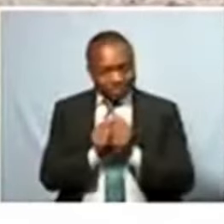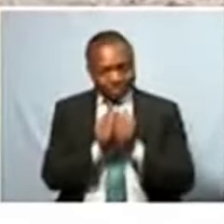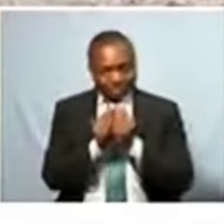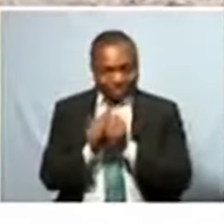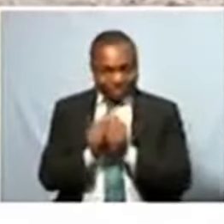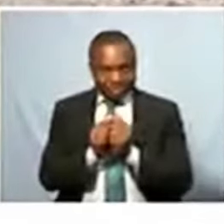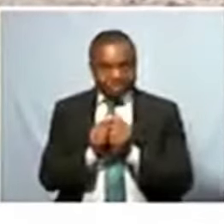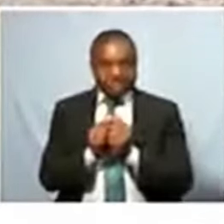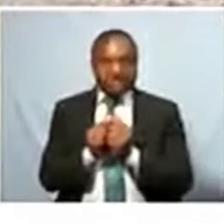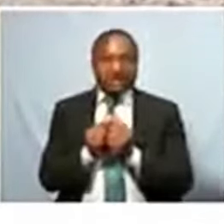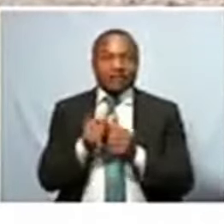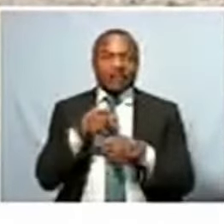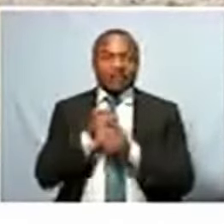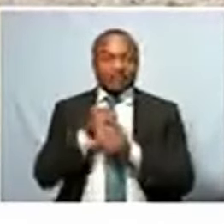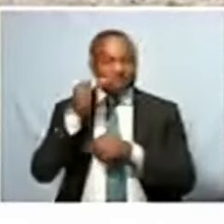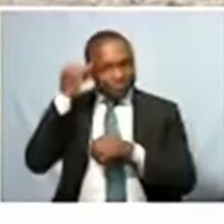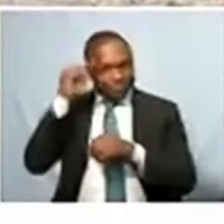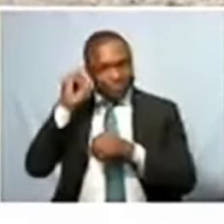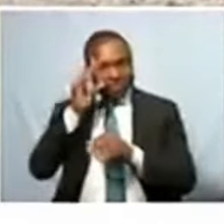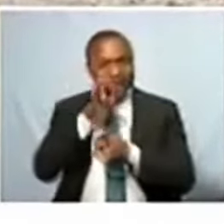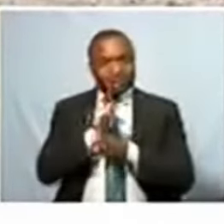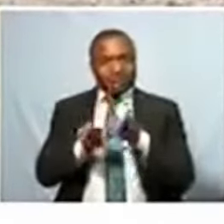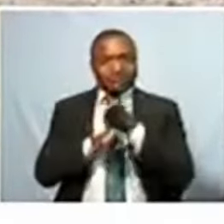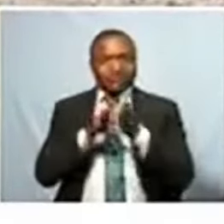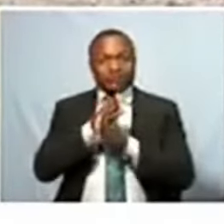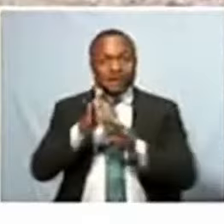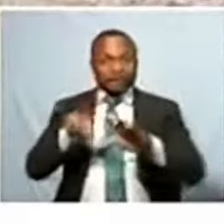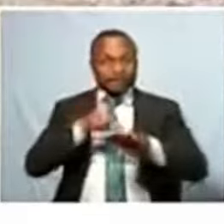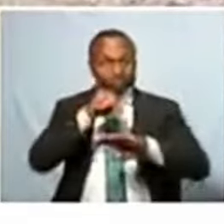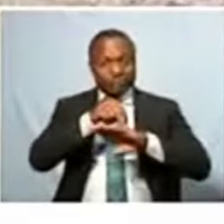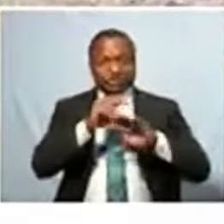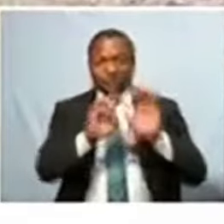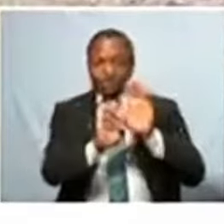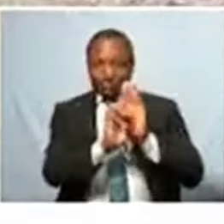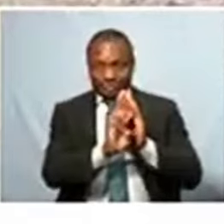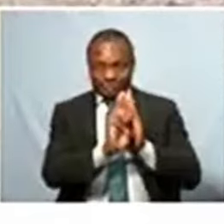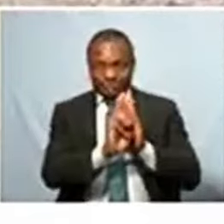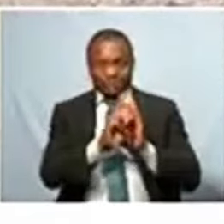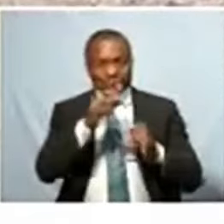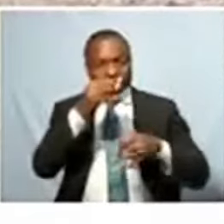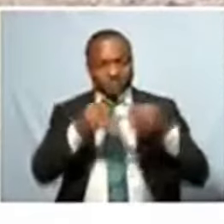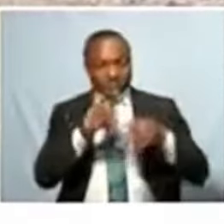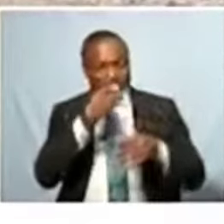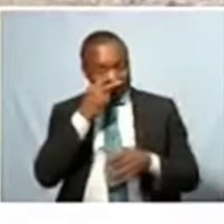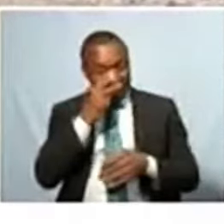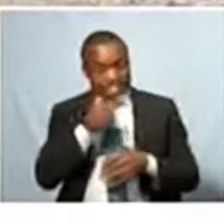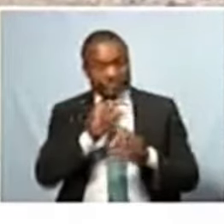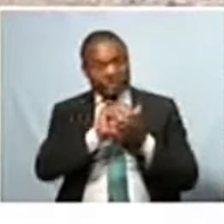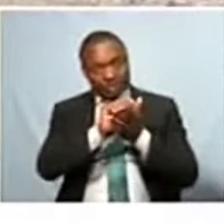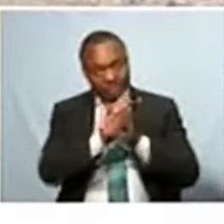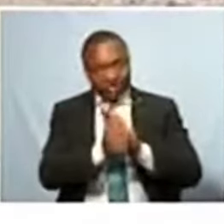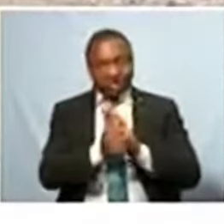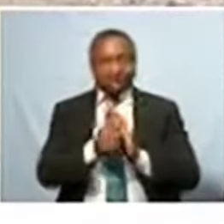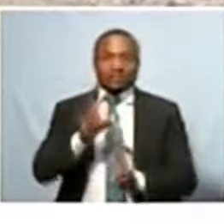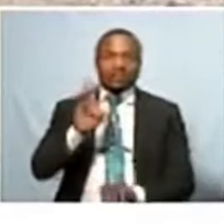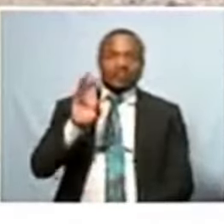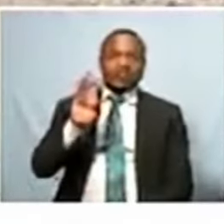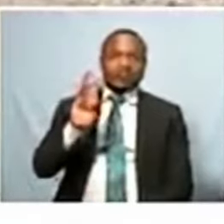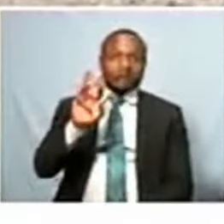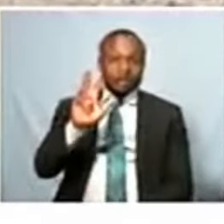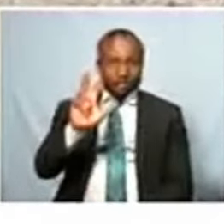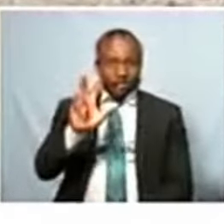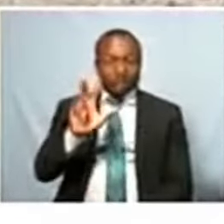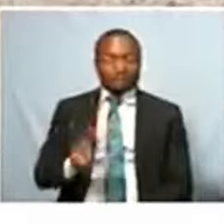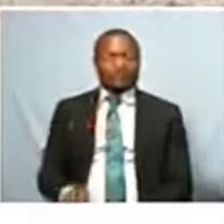cross-pollinate ideas to build the nation. For instance, when you look into Article 63